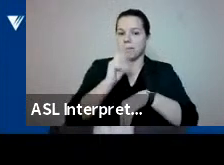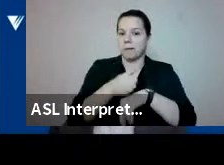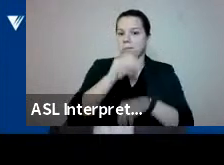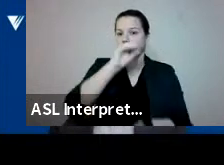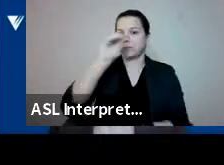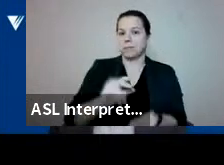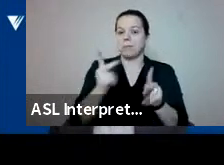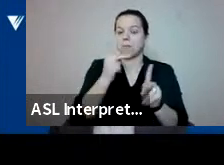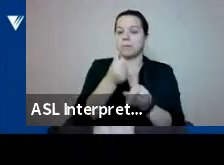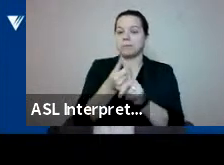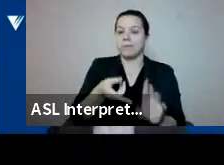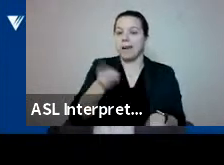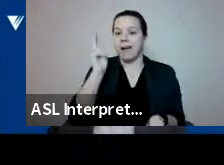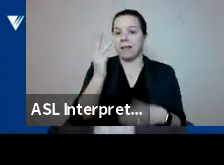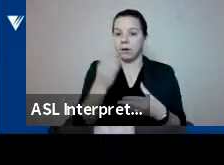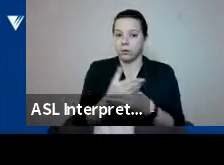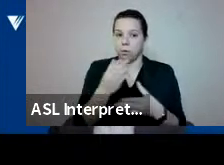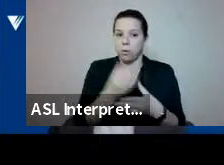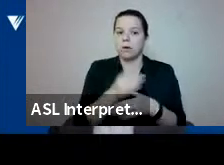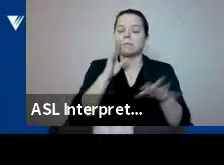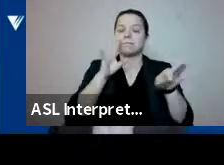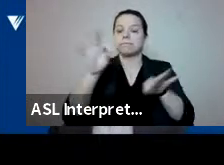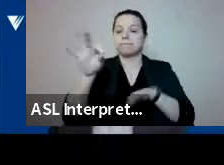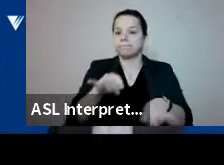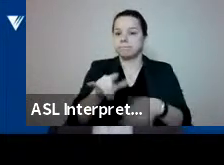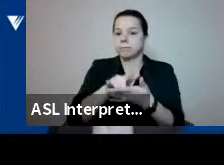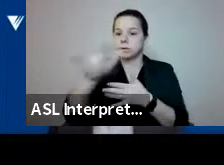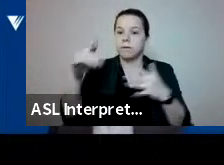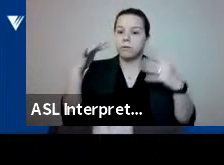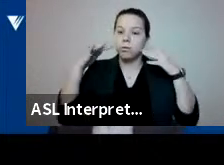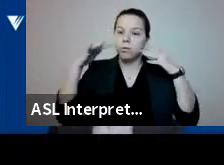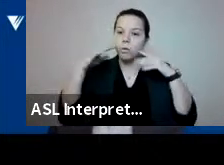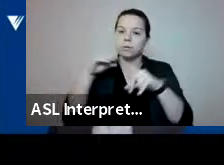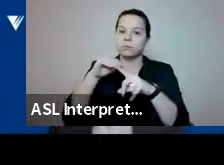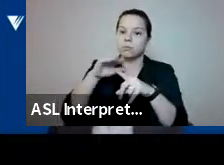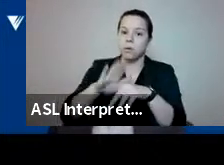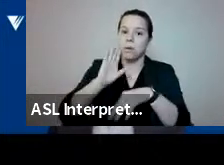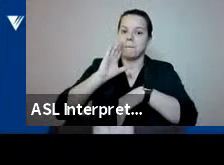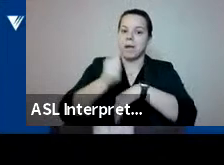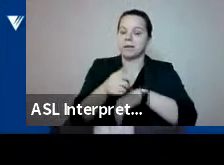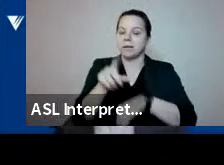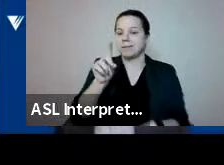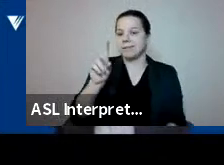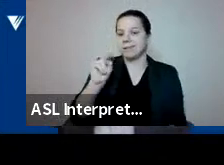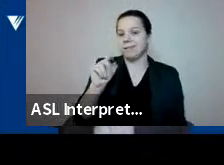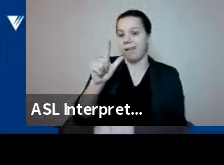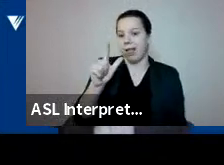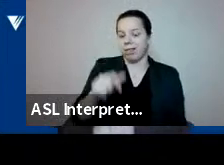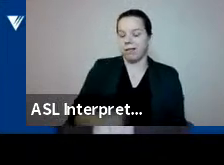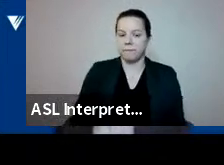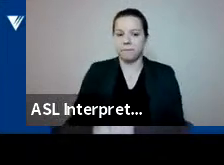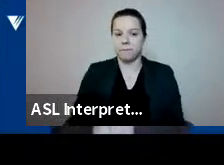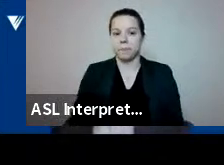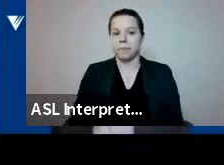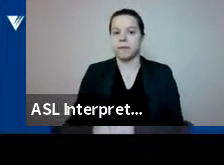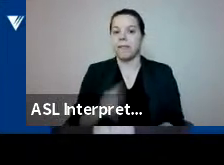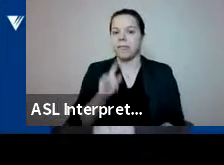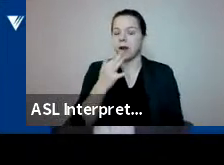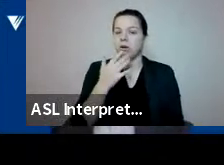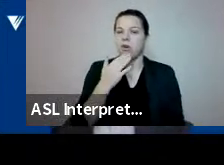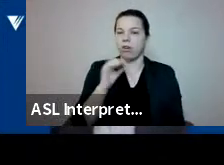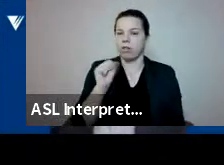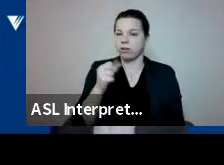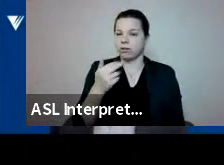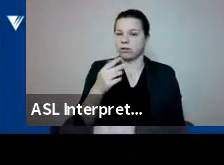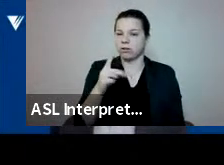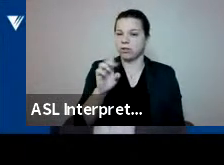annoyed and describes aircraft noise exposure in terms of the DNL noise metric. For reference, the shaded area shows the range of curves